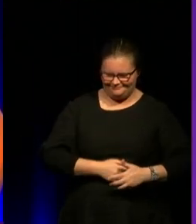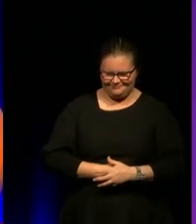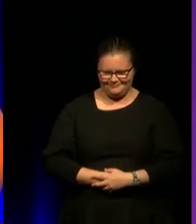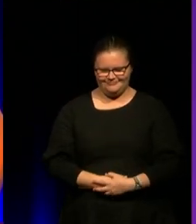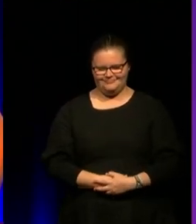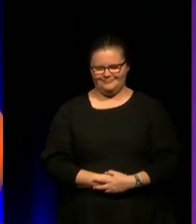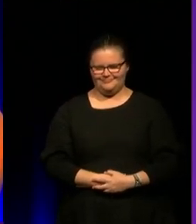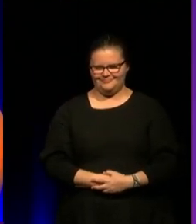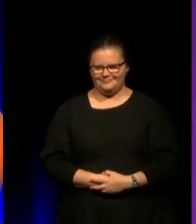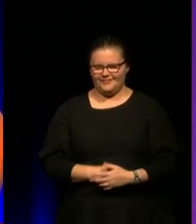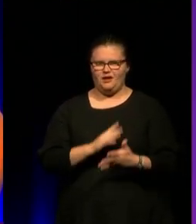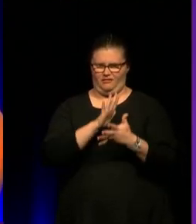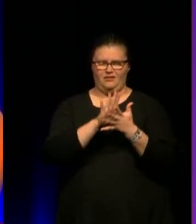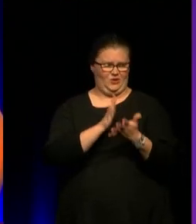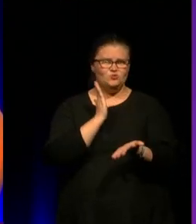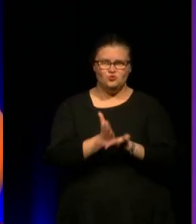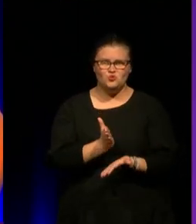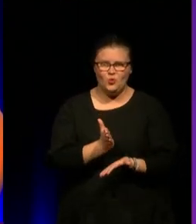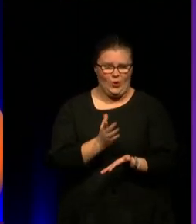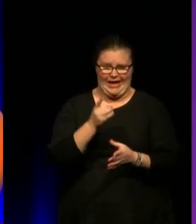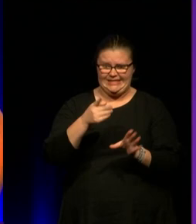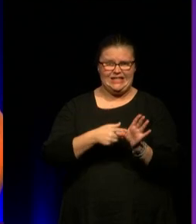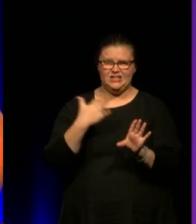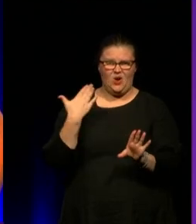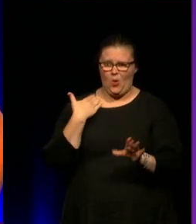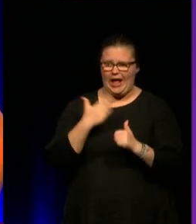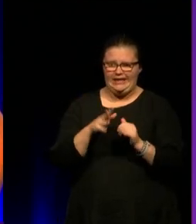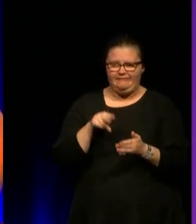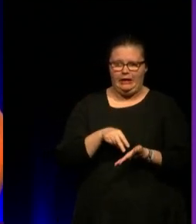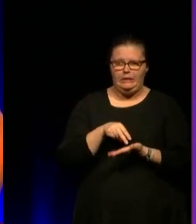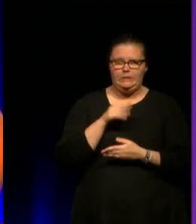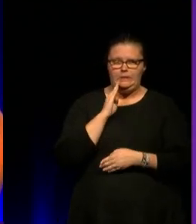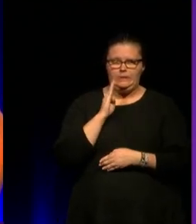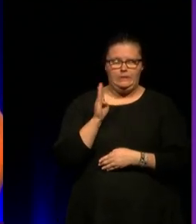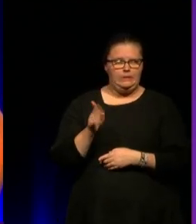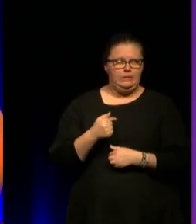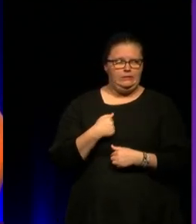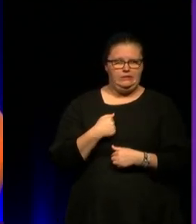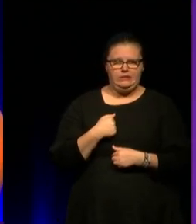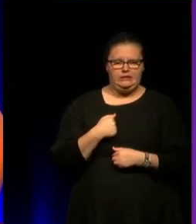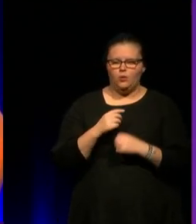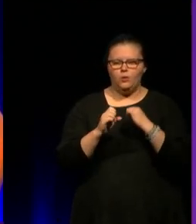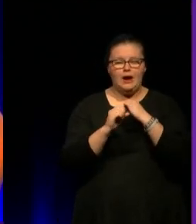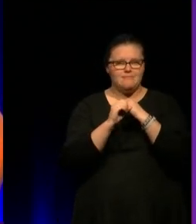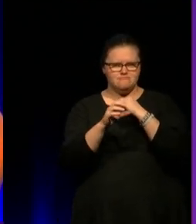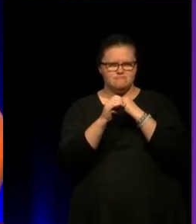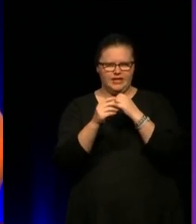I actually mean that. I'm not sure I would have, a decade ago, I wouldn't have thought I would have had a chance at handling the media.